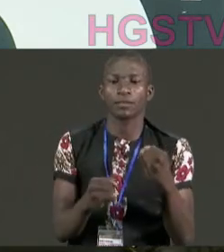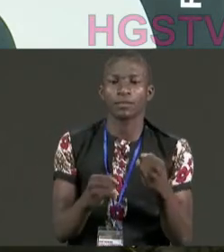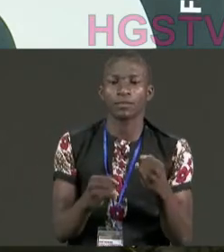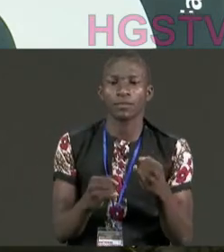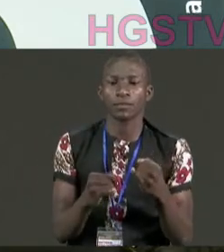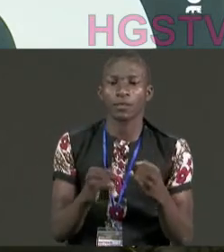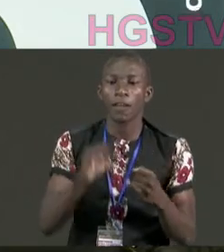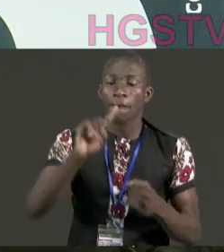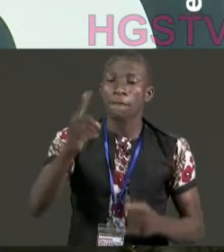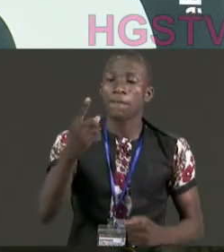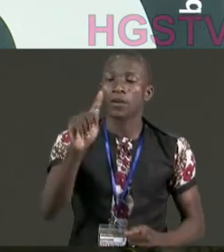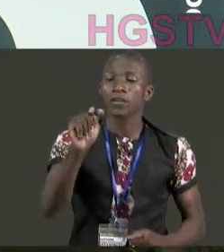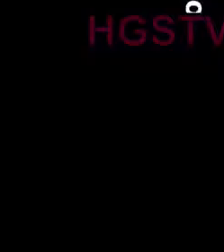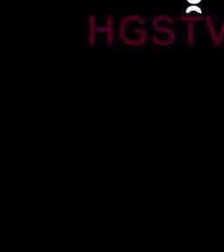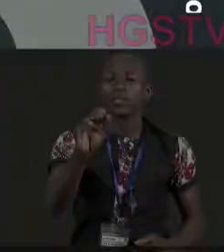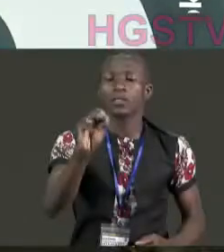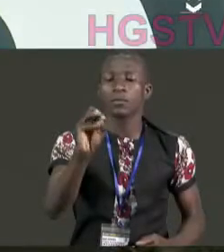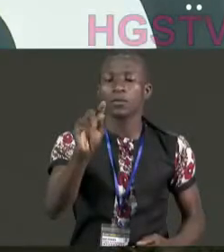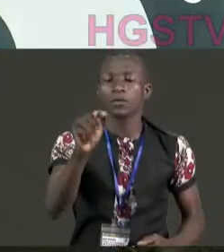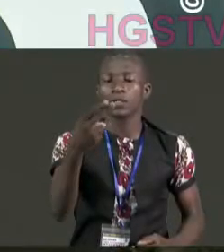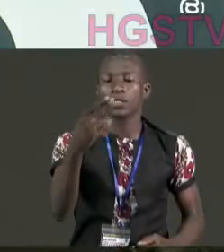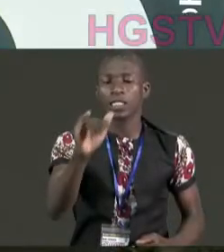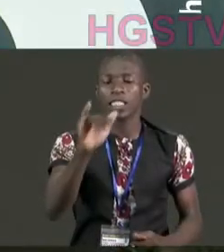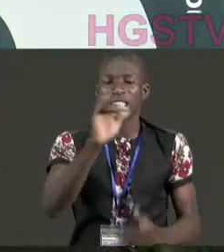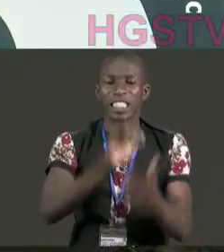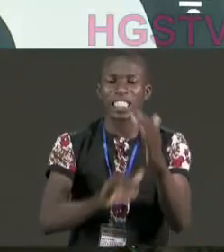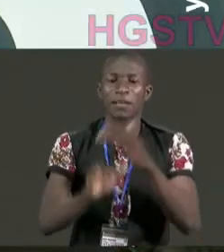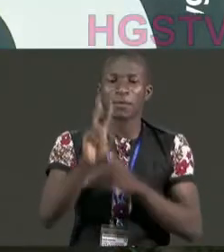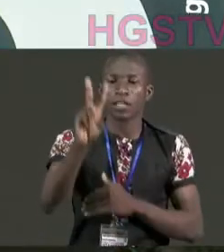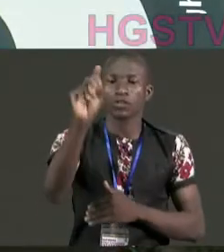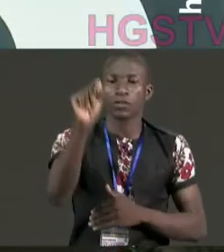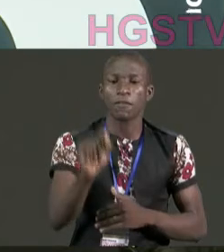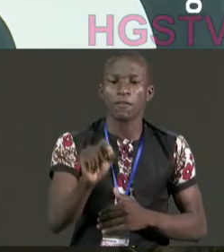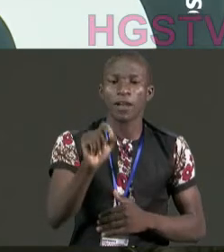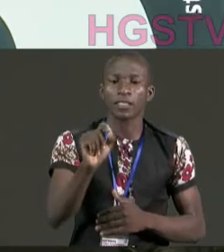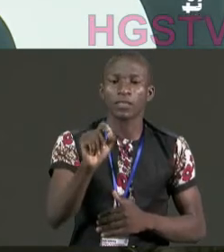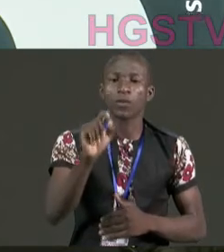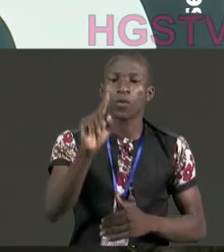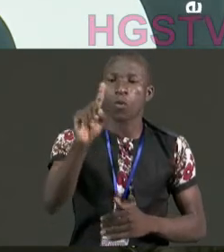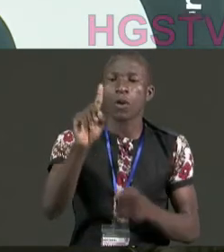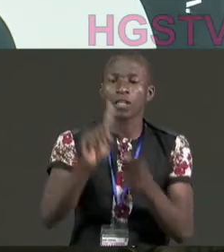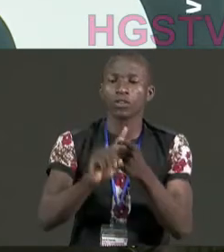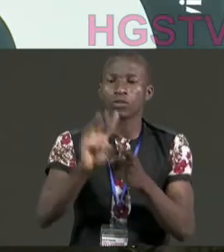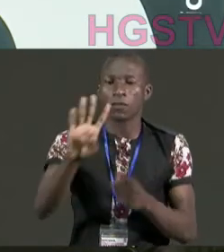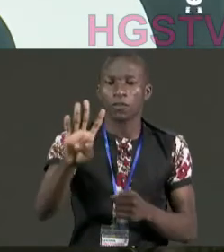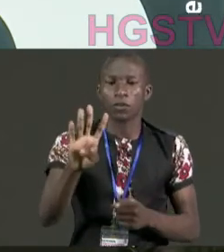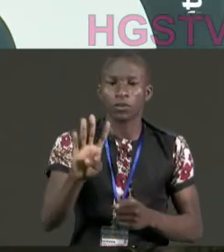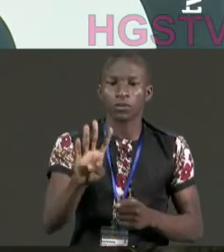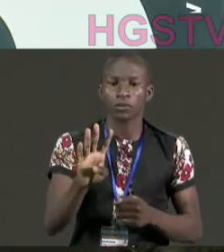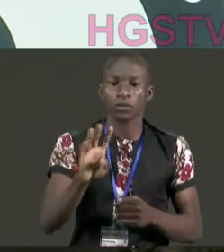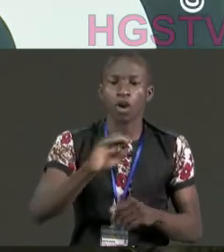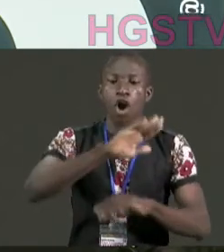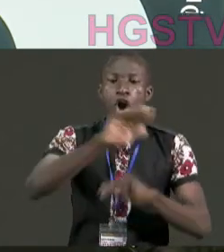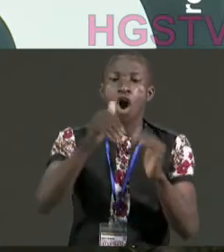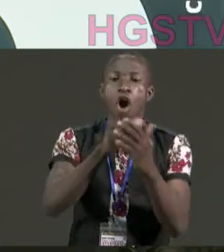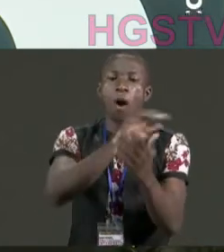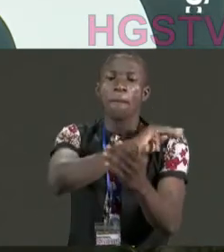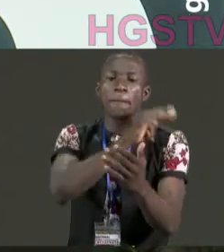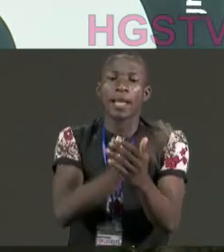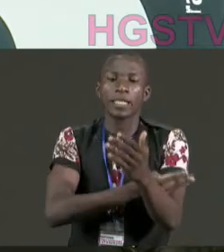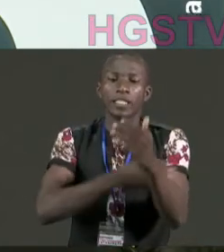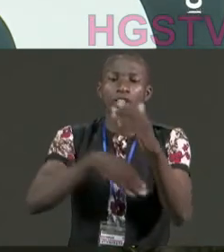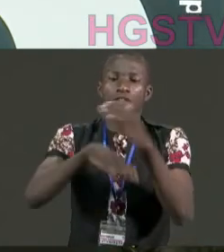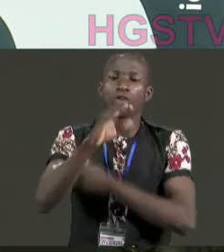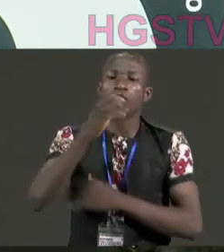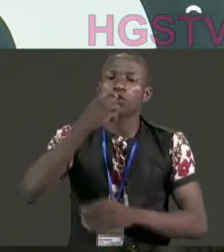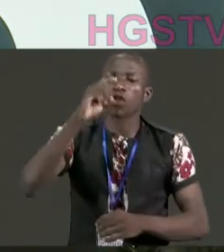In 1 Timothy chapter 2 from 1 to 4, 1 Timothy chapter 2 from verse 1 to 4, the Almighty God commands